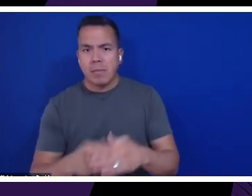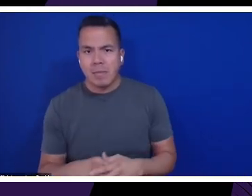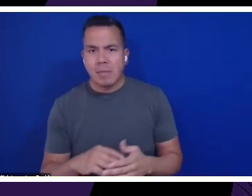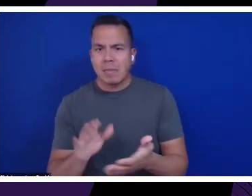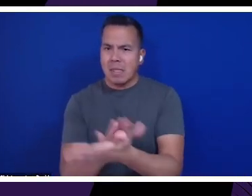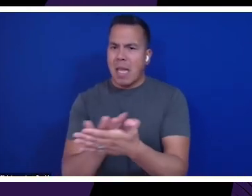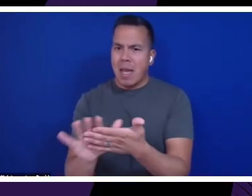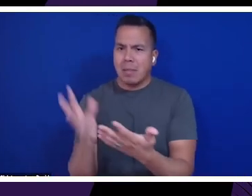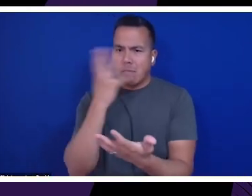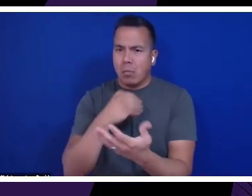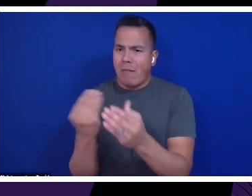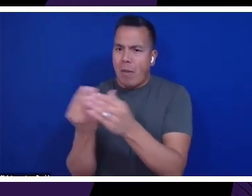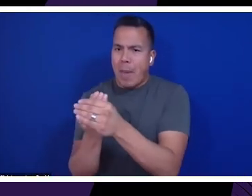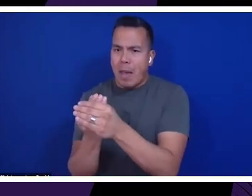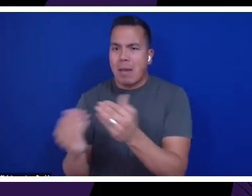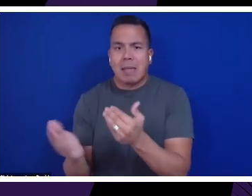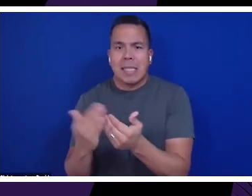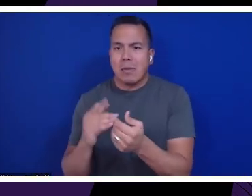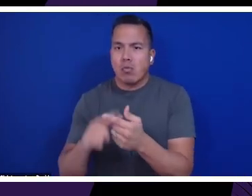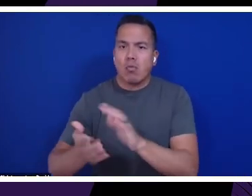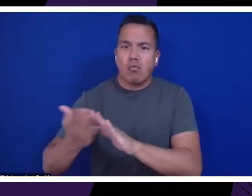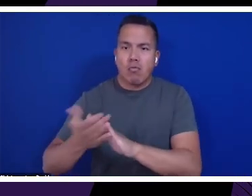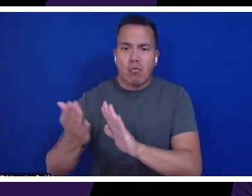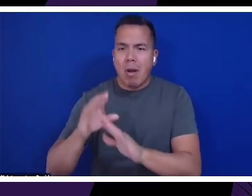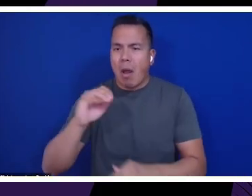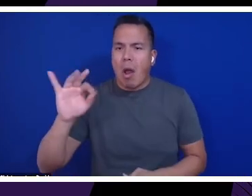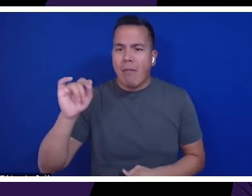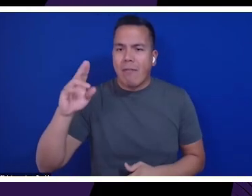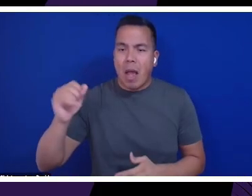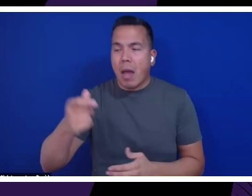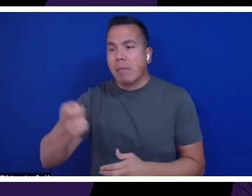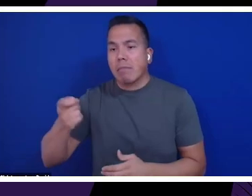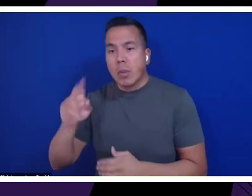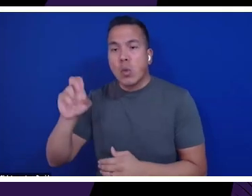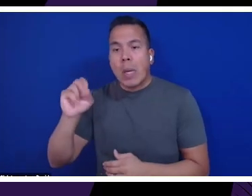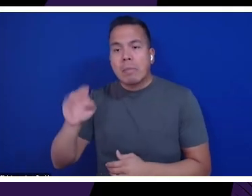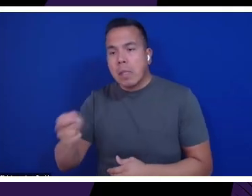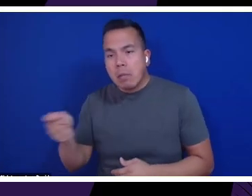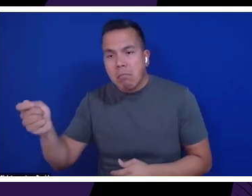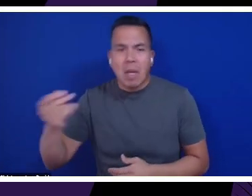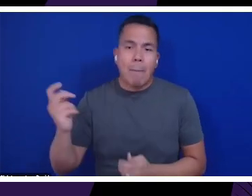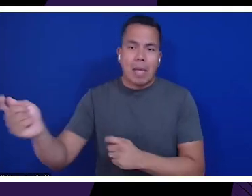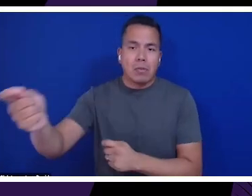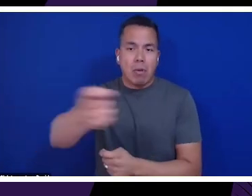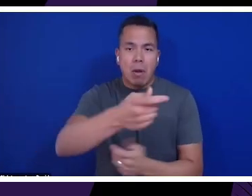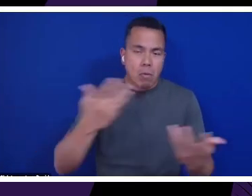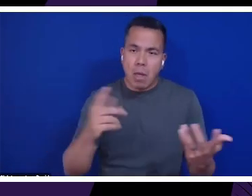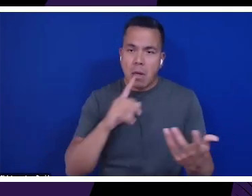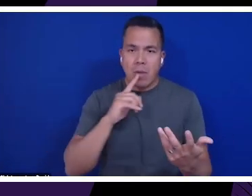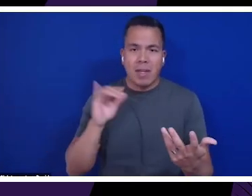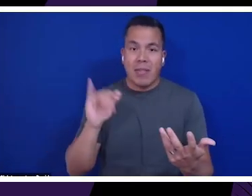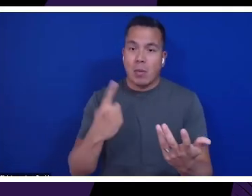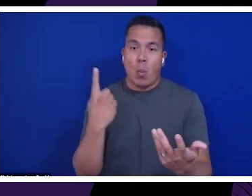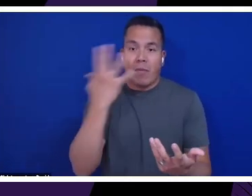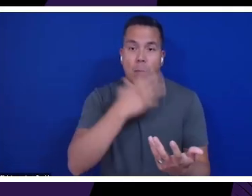pack that you can run offline, standalone, put in a thumb drive, pass around. And that is, one of the beauties